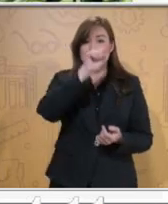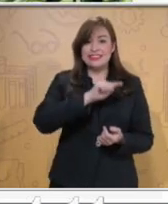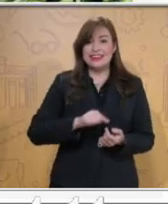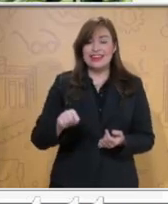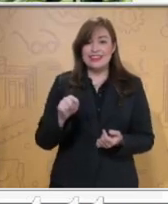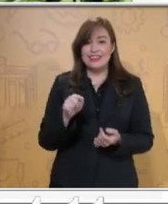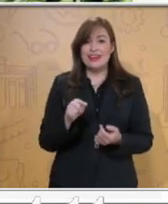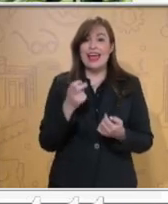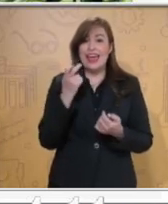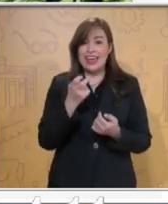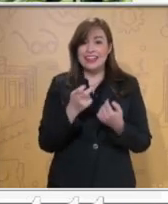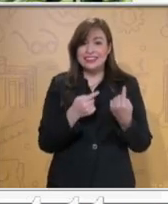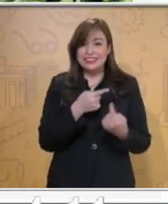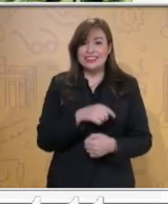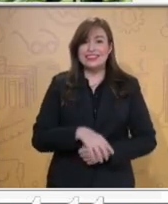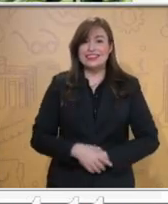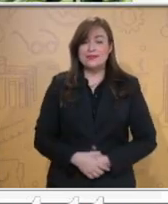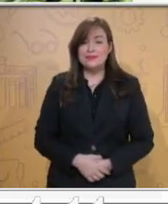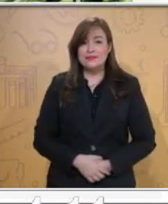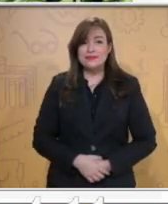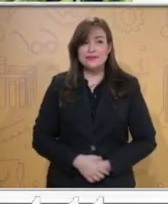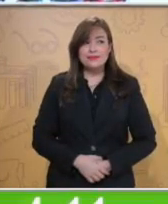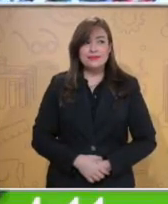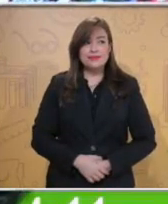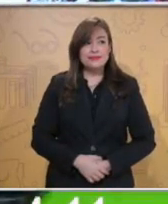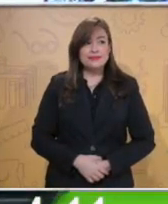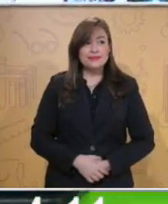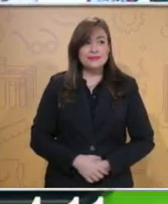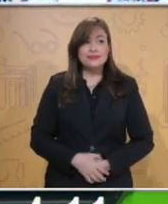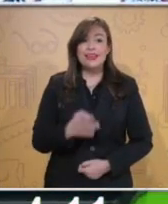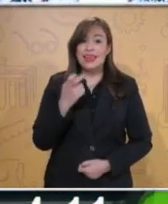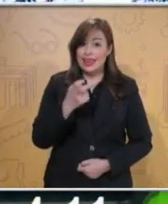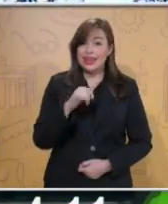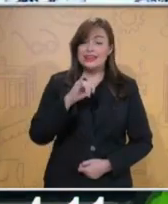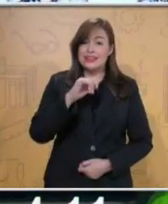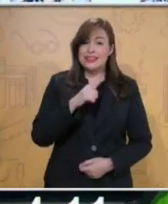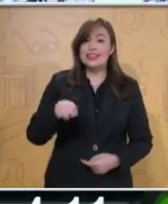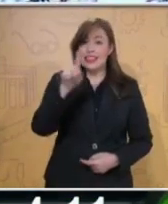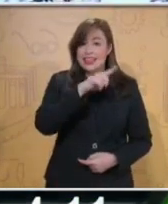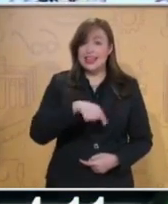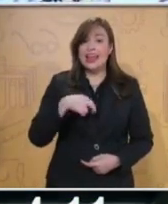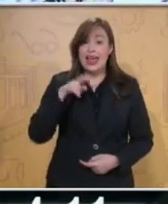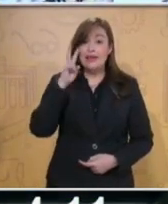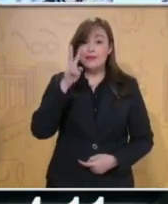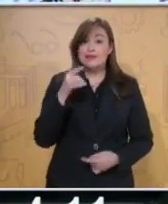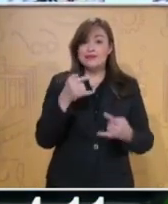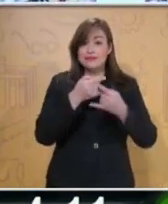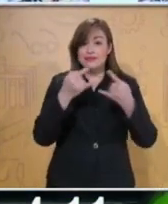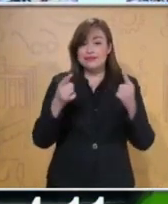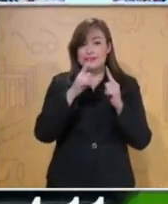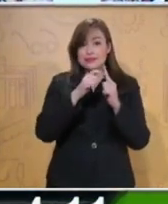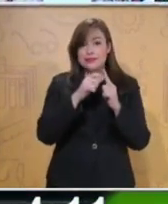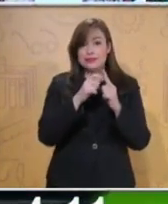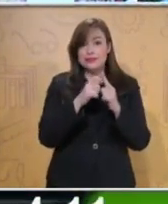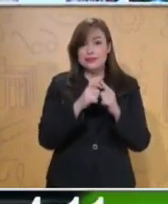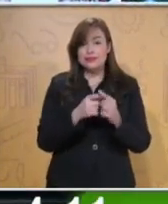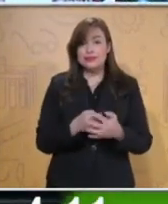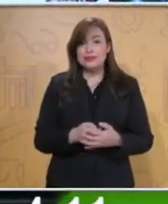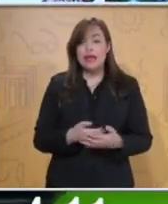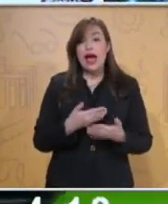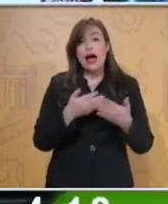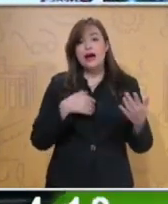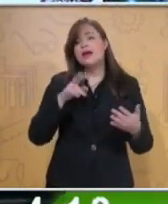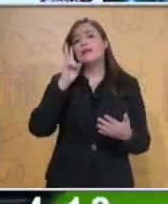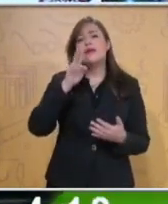this one because it belongs to a comic strip. Then, for Goldilocks and the Three